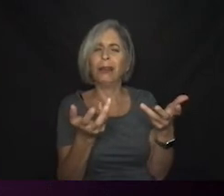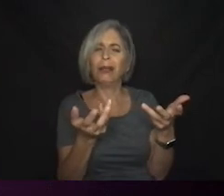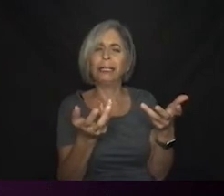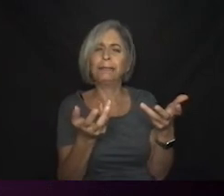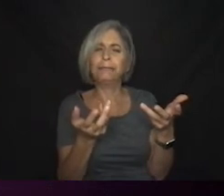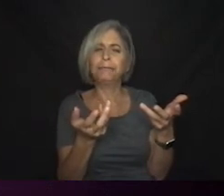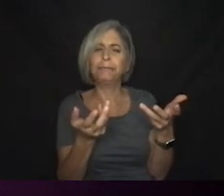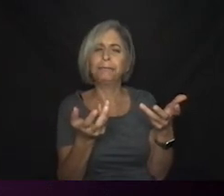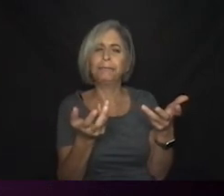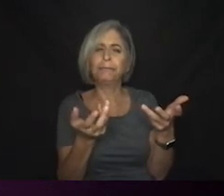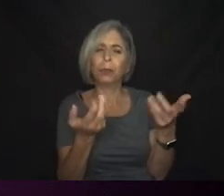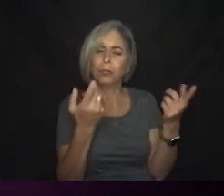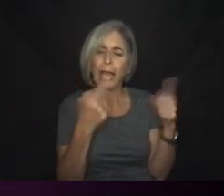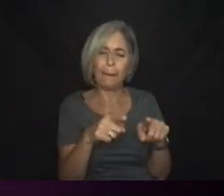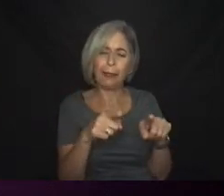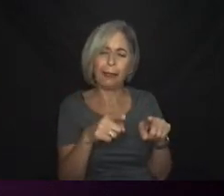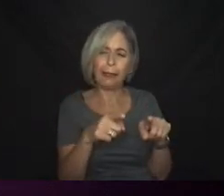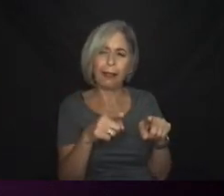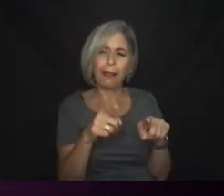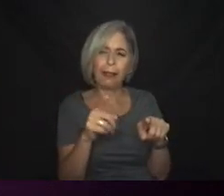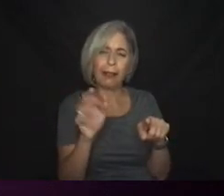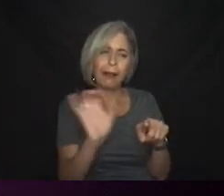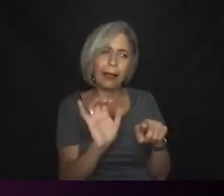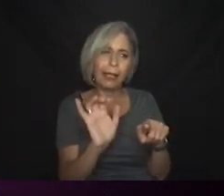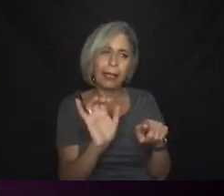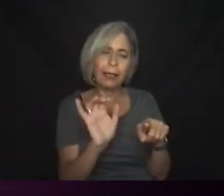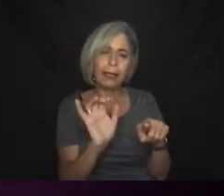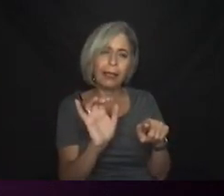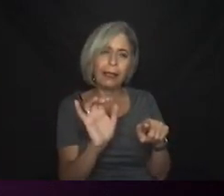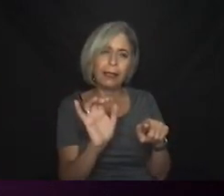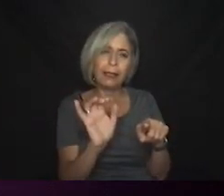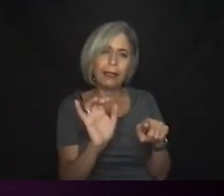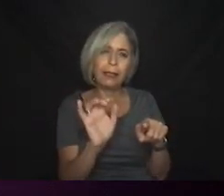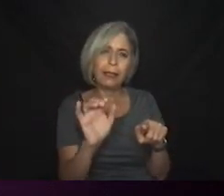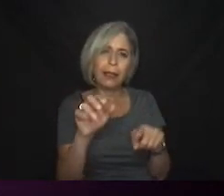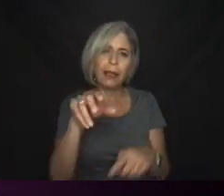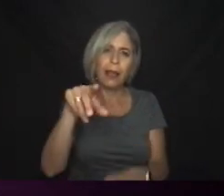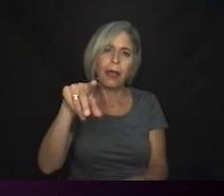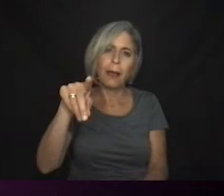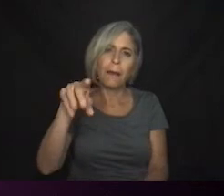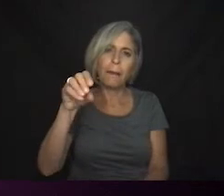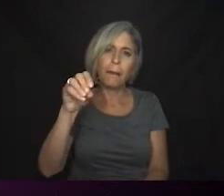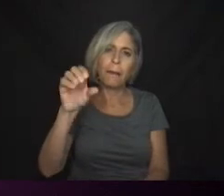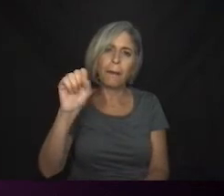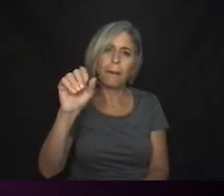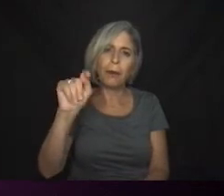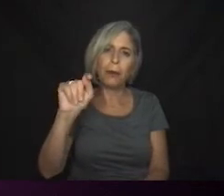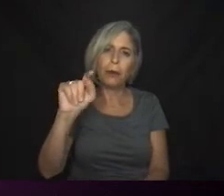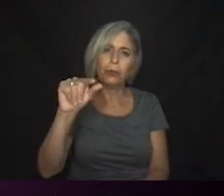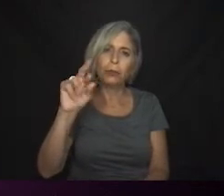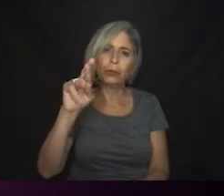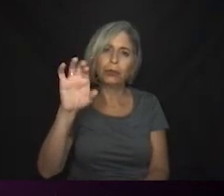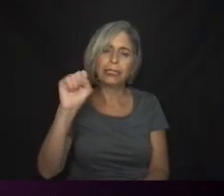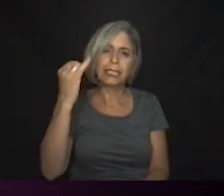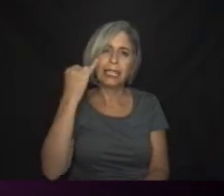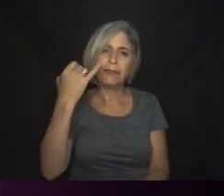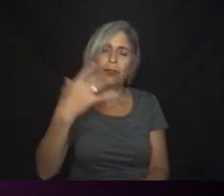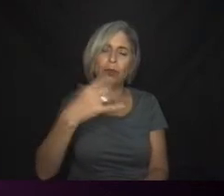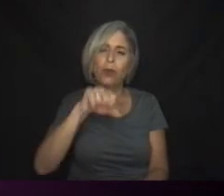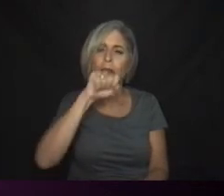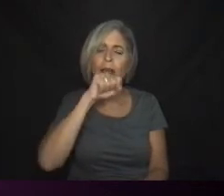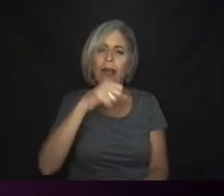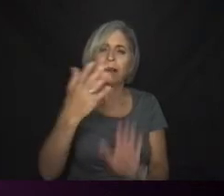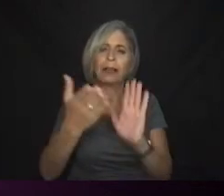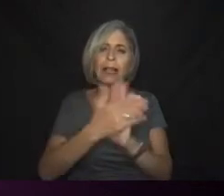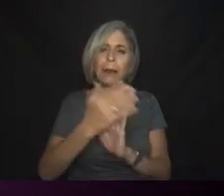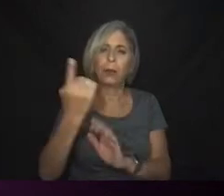like, what is happening? You'd start with some type of Postgres. Let's just use Postgres as an example. Postgres is awesome. If you love Postgres, clap once. I